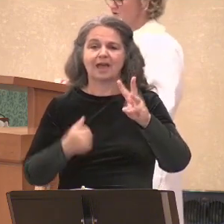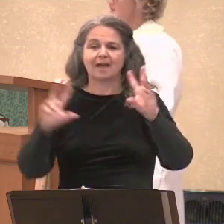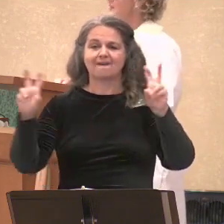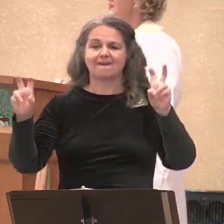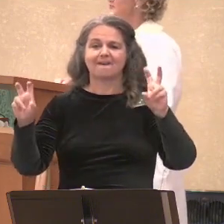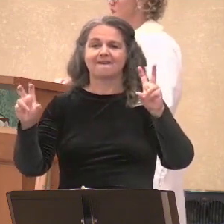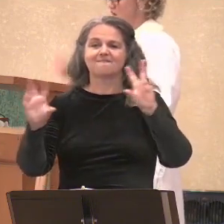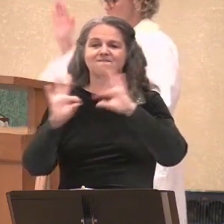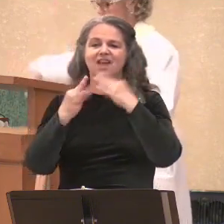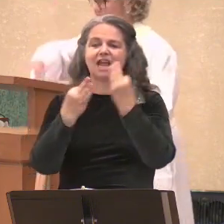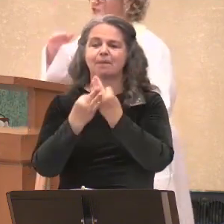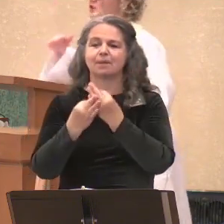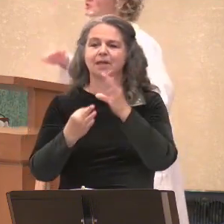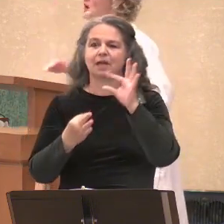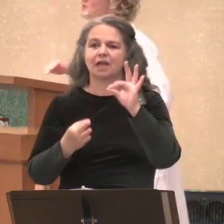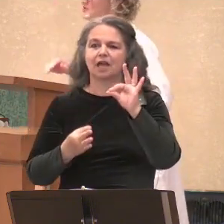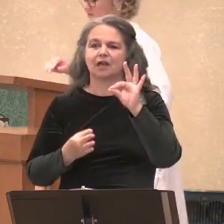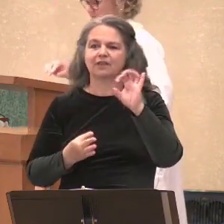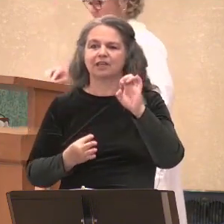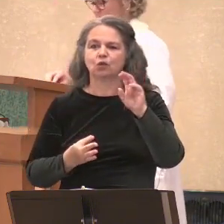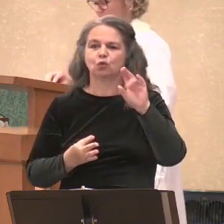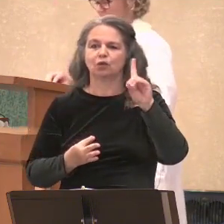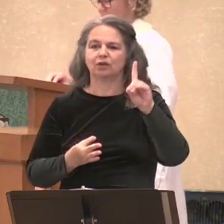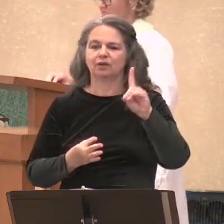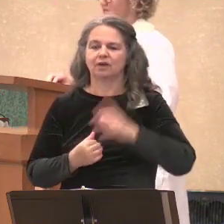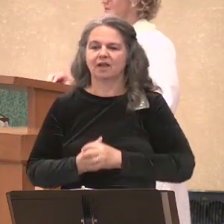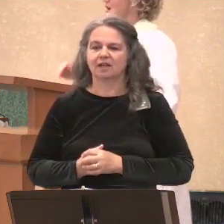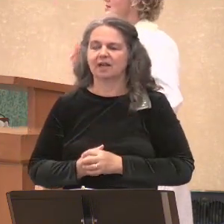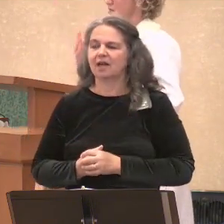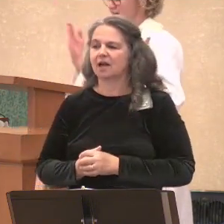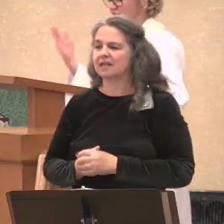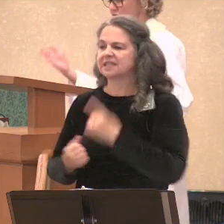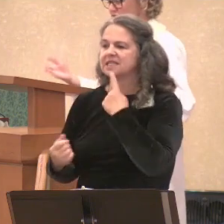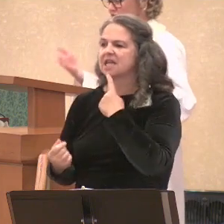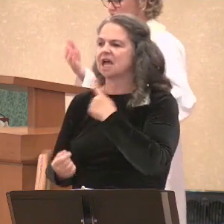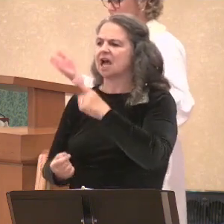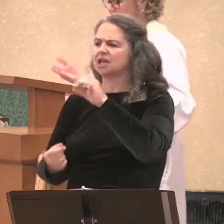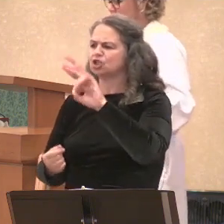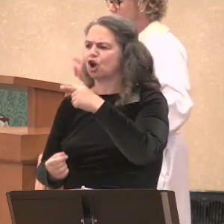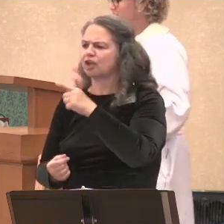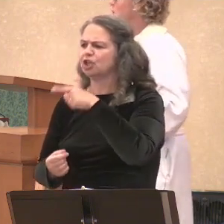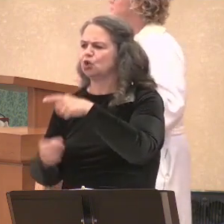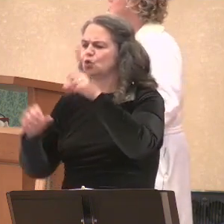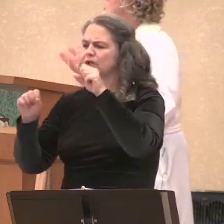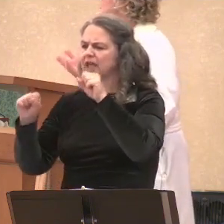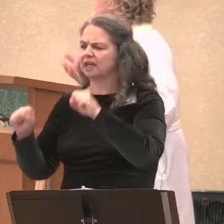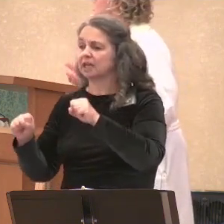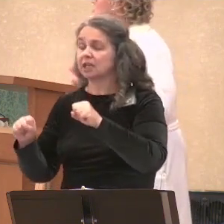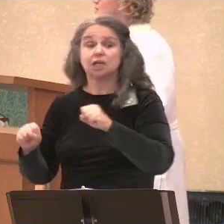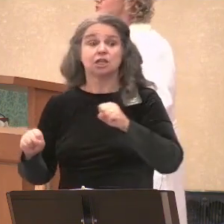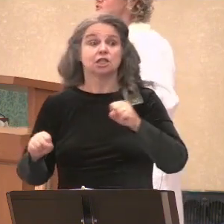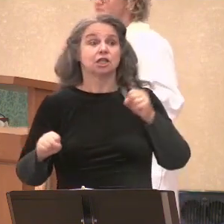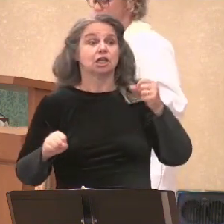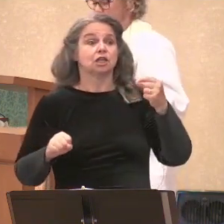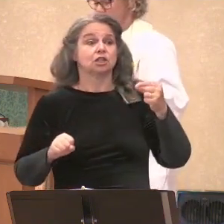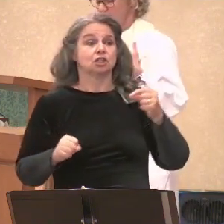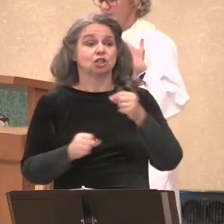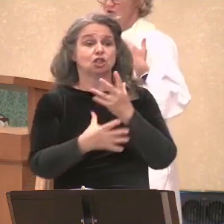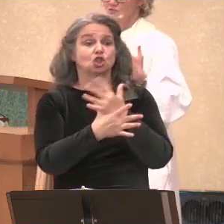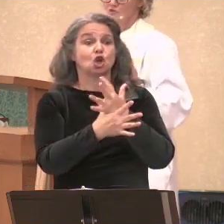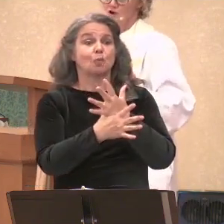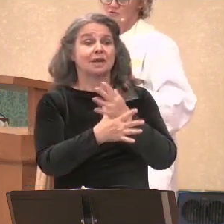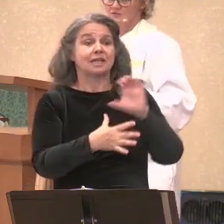a breed of dog, German Shepherd, that you could carry in a purse when it's